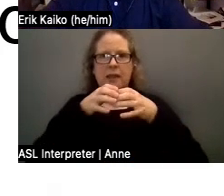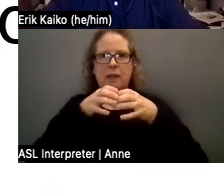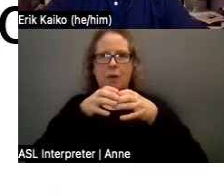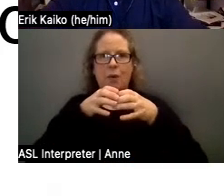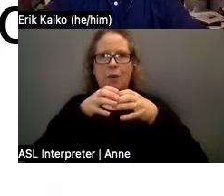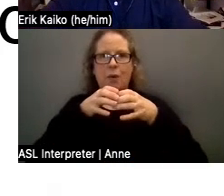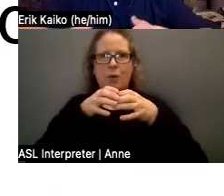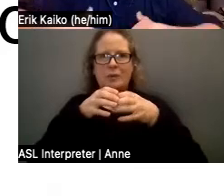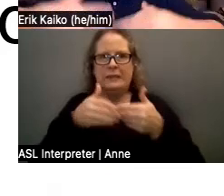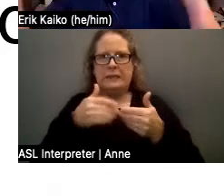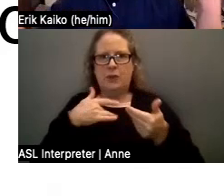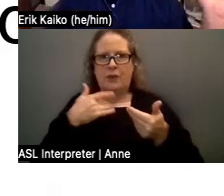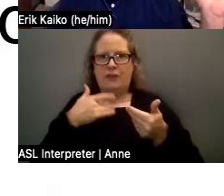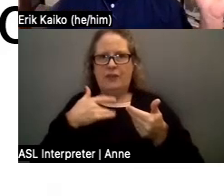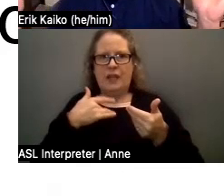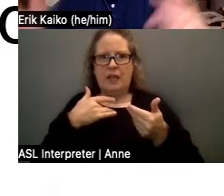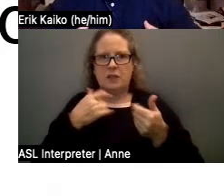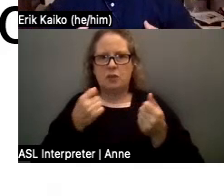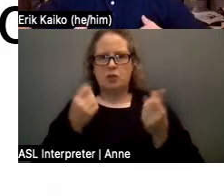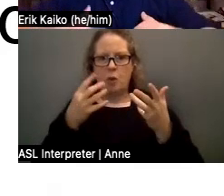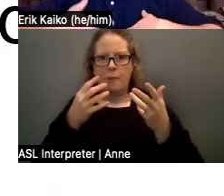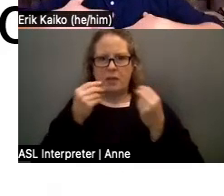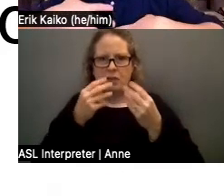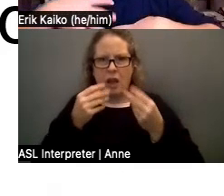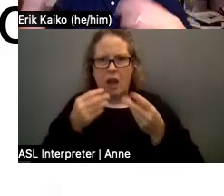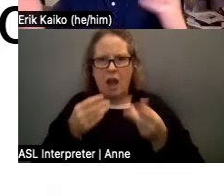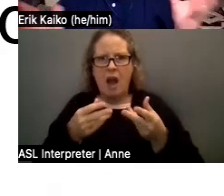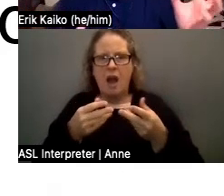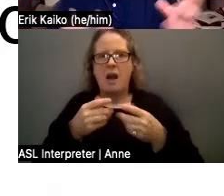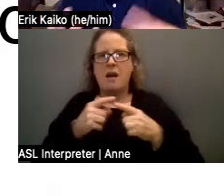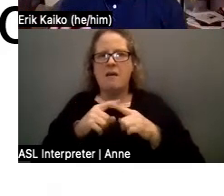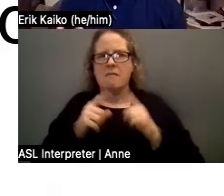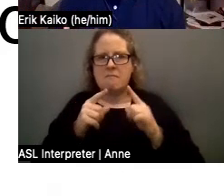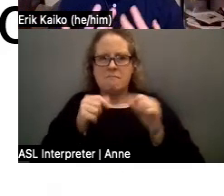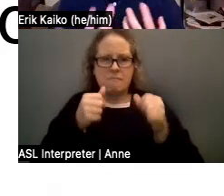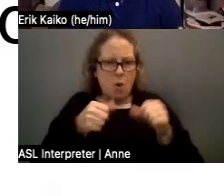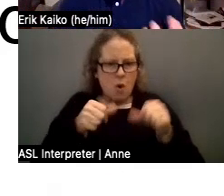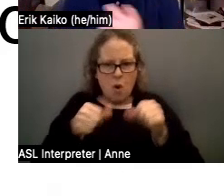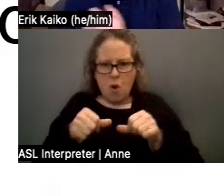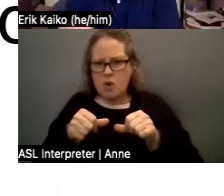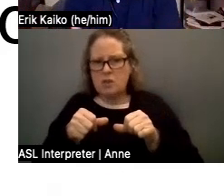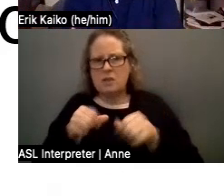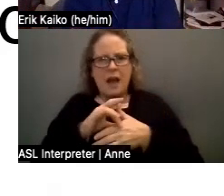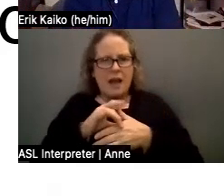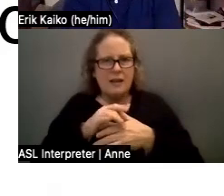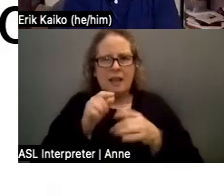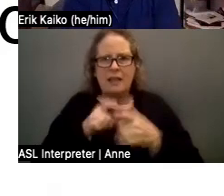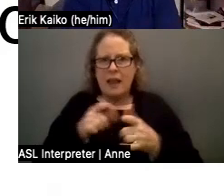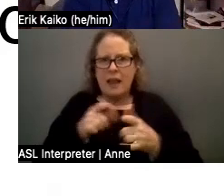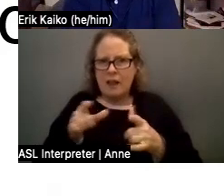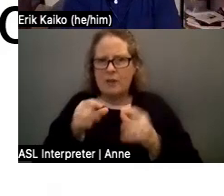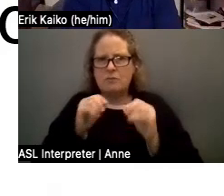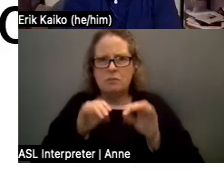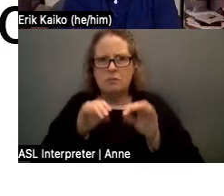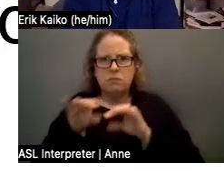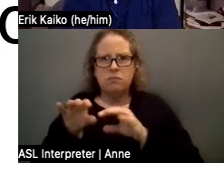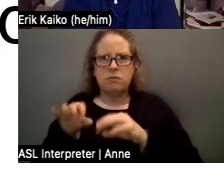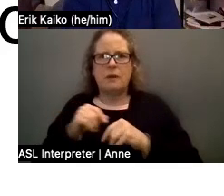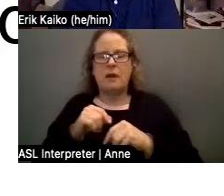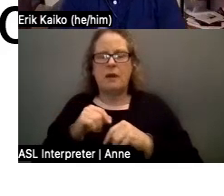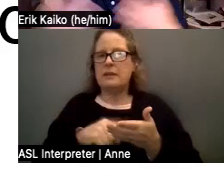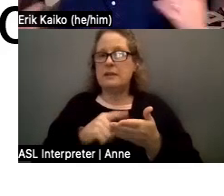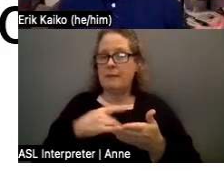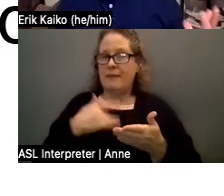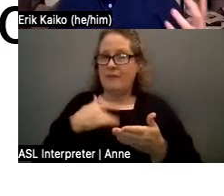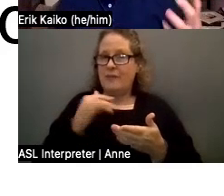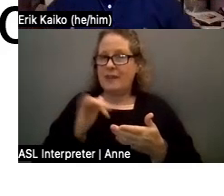like we're tons of stuff out there, tons of posts, tons of content, tons of language, and some feels like it does